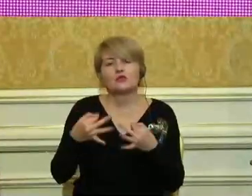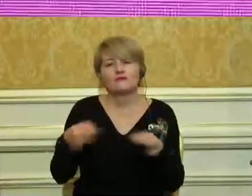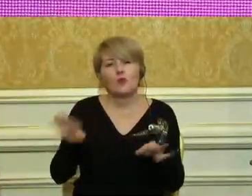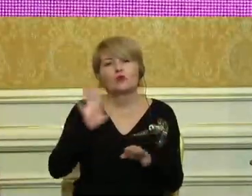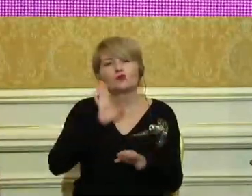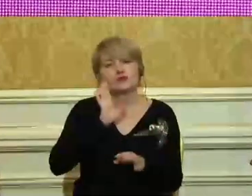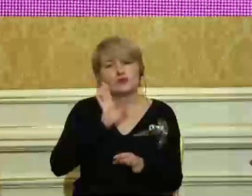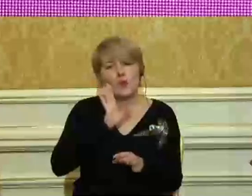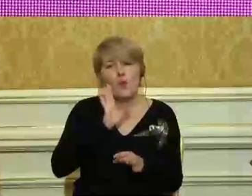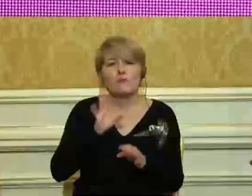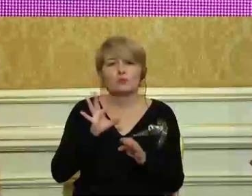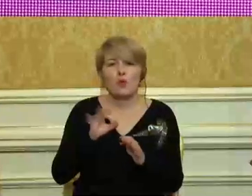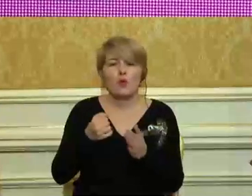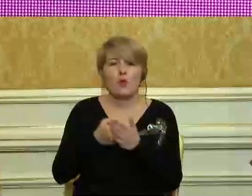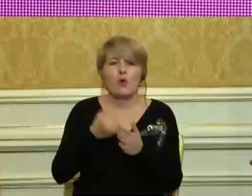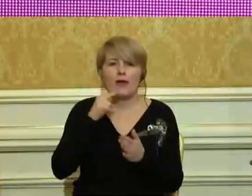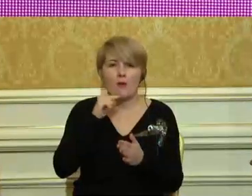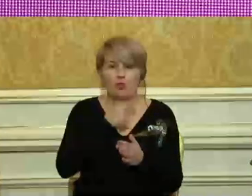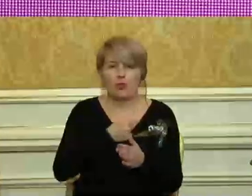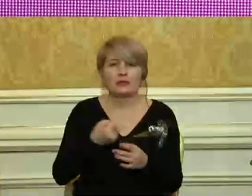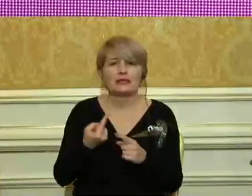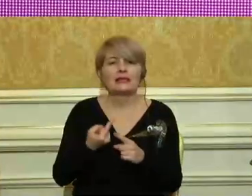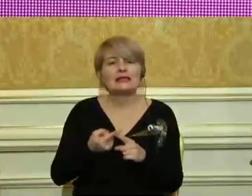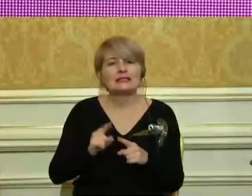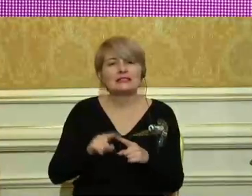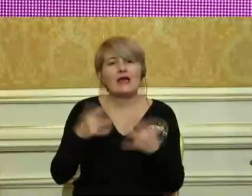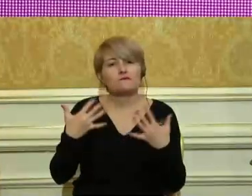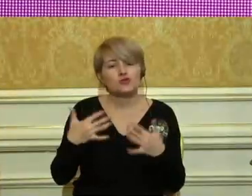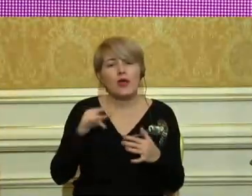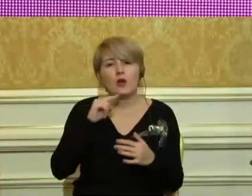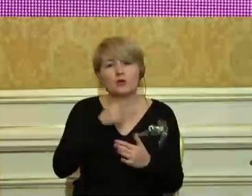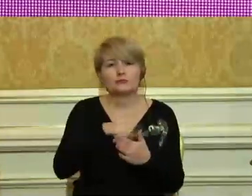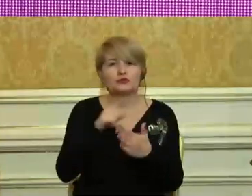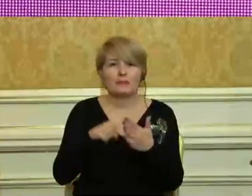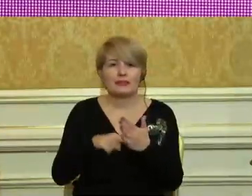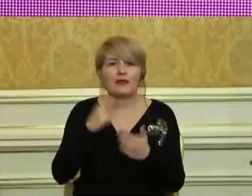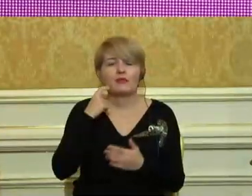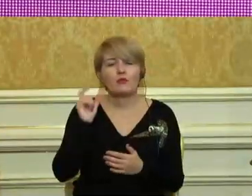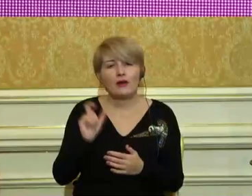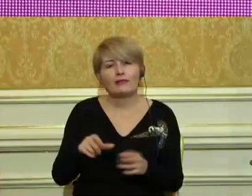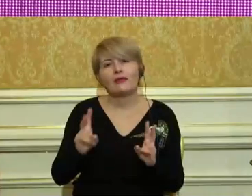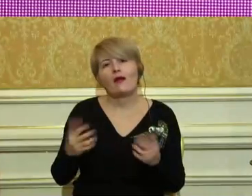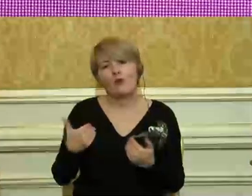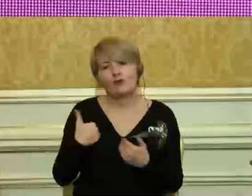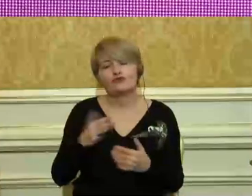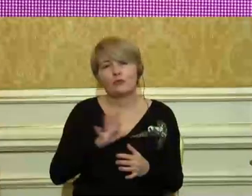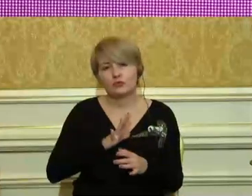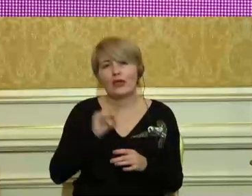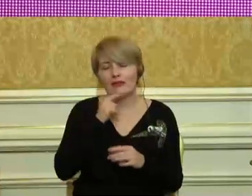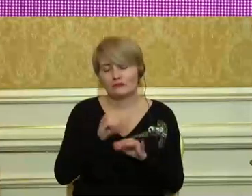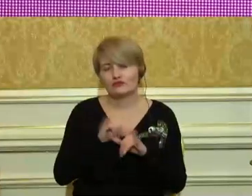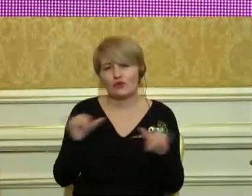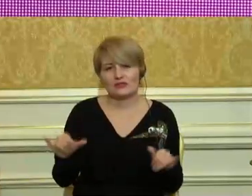projects. The gender projects which will give the possibilities to women. It's not human rights, but this is